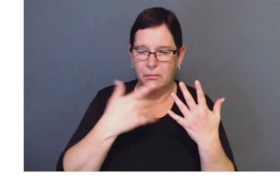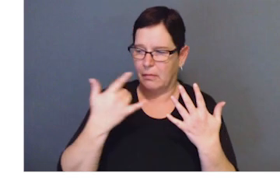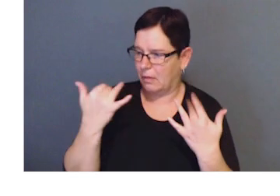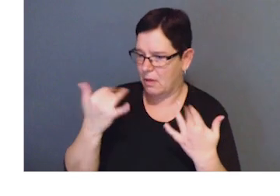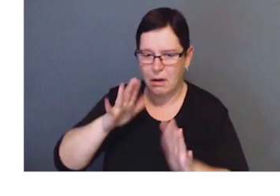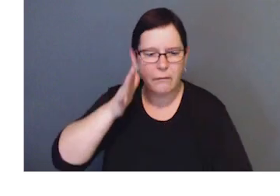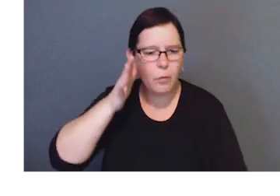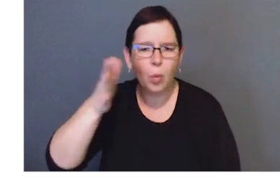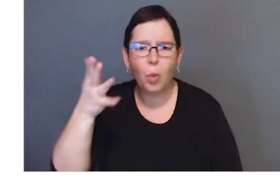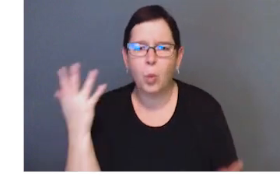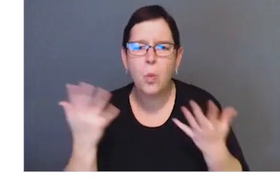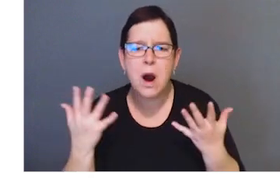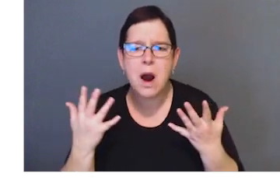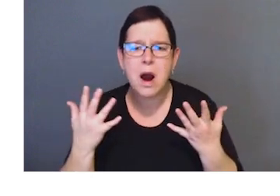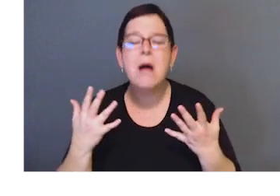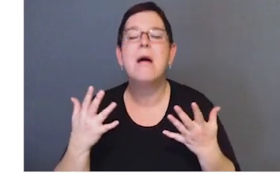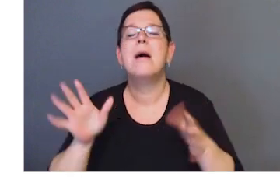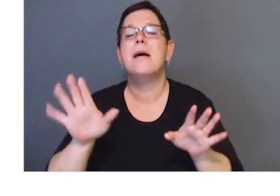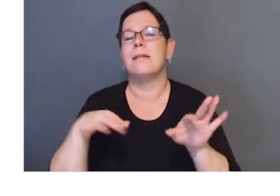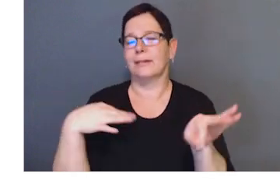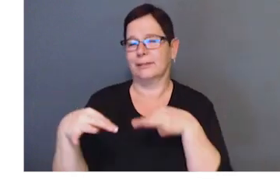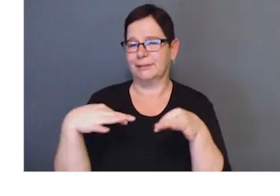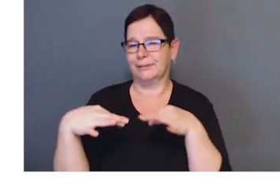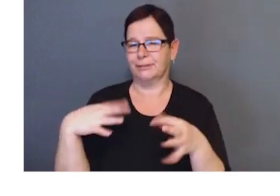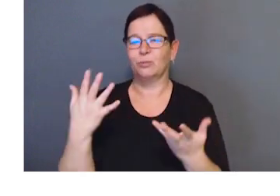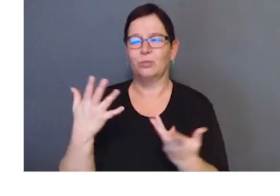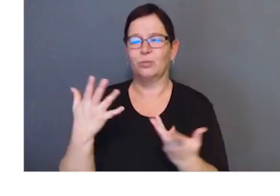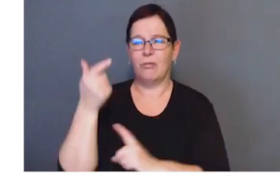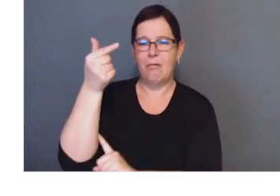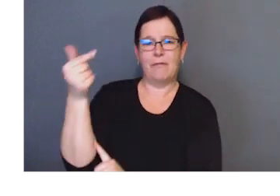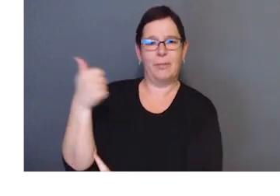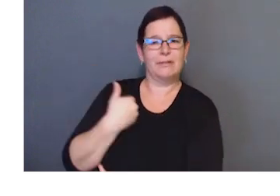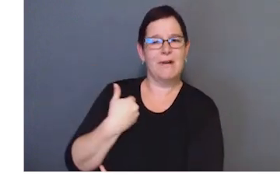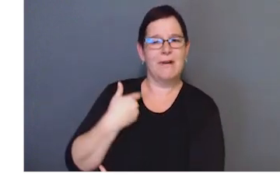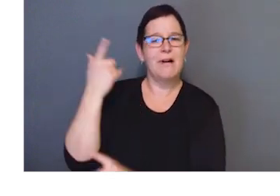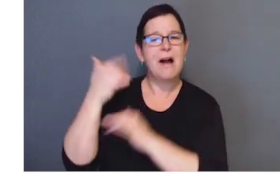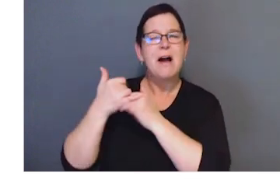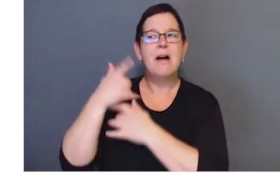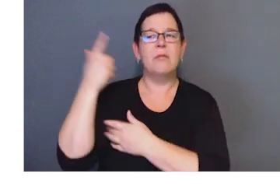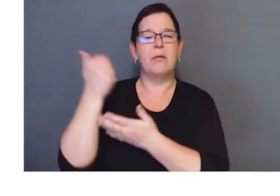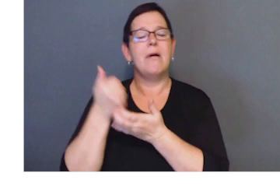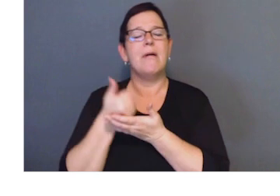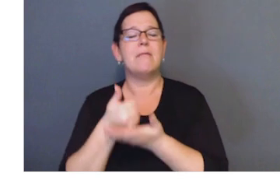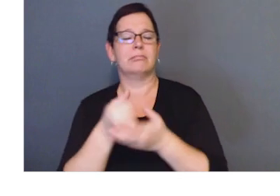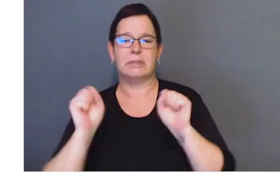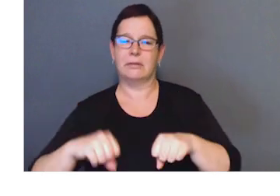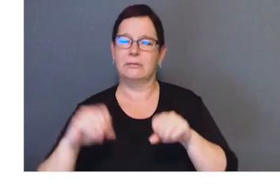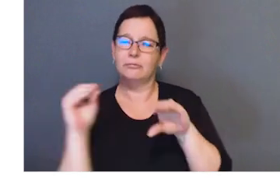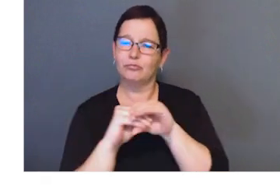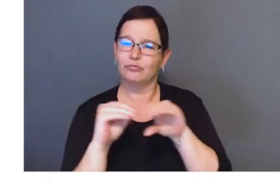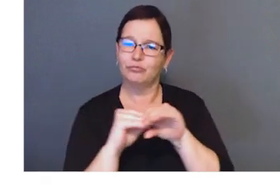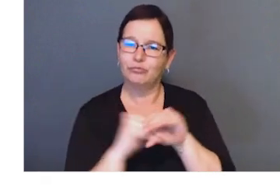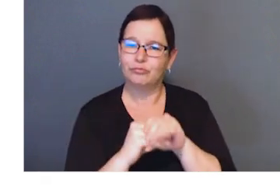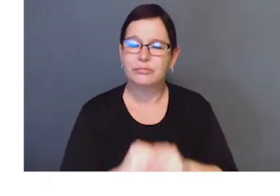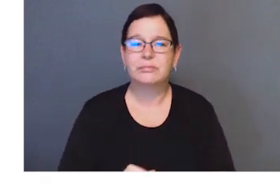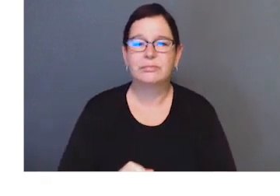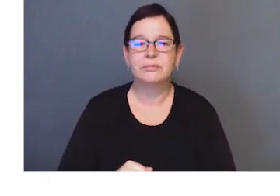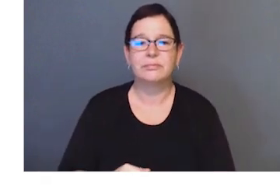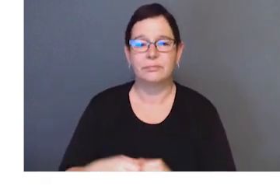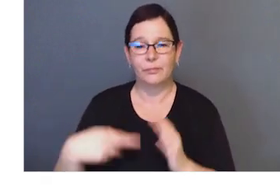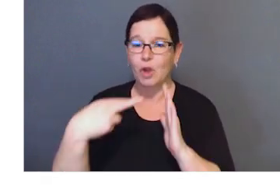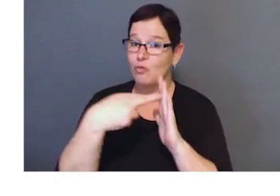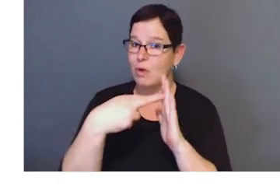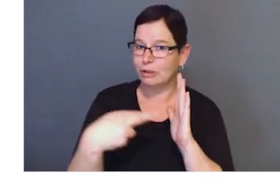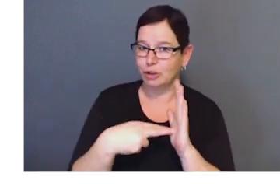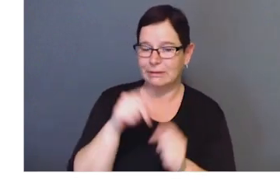save for long term. A registered disability savings plan, or RDSP for